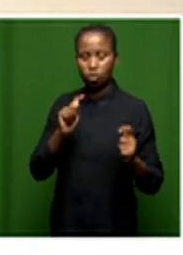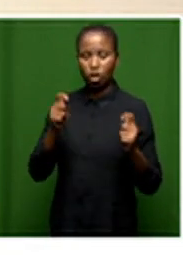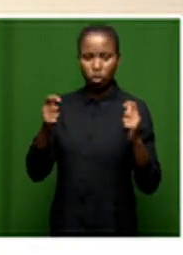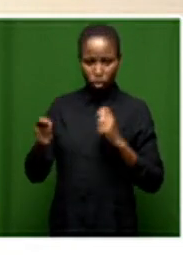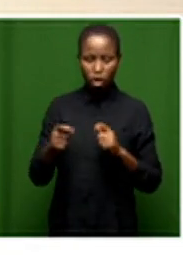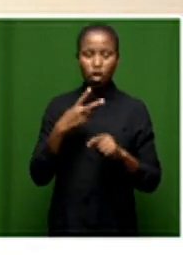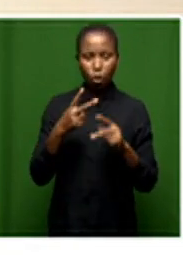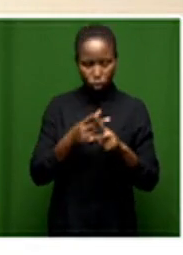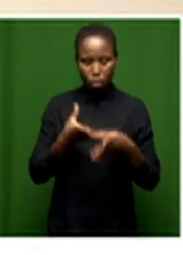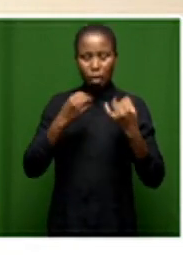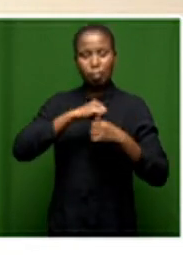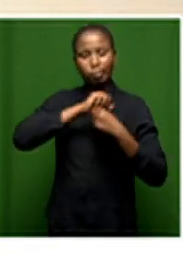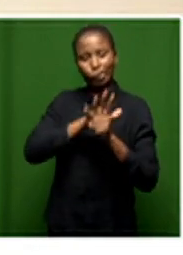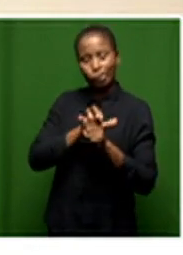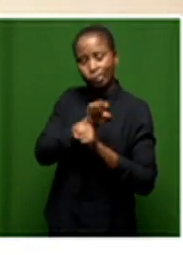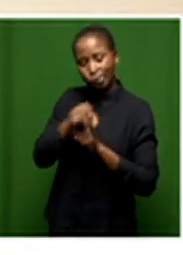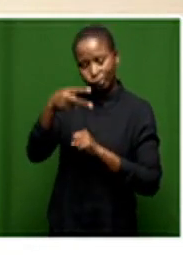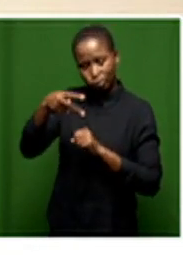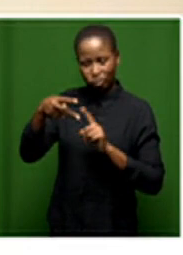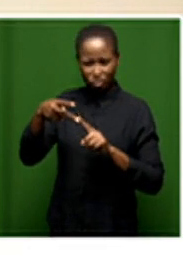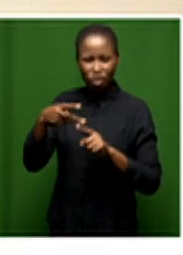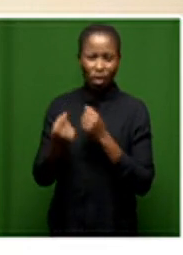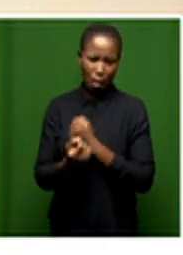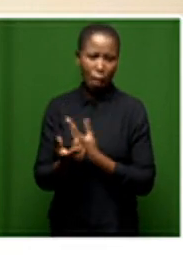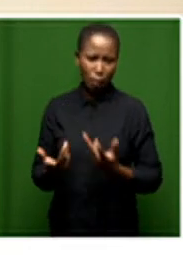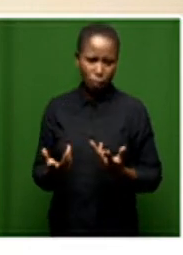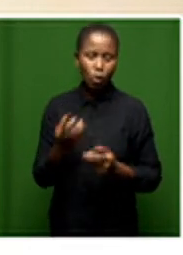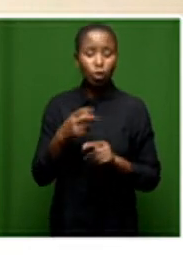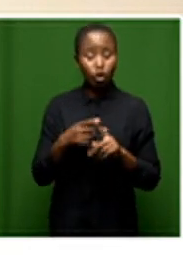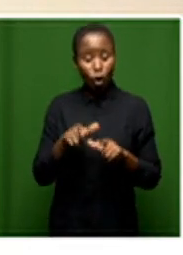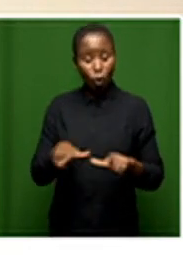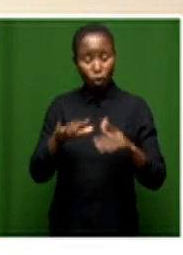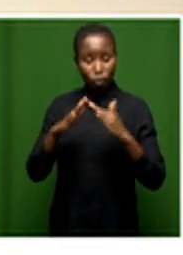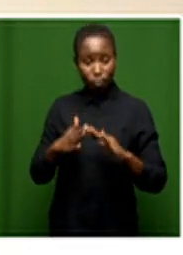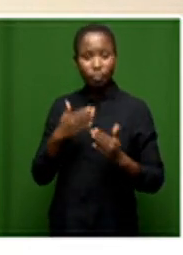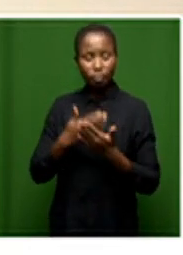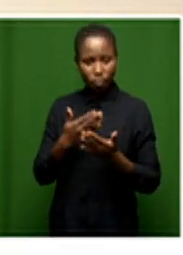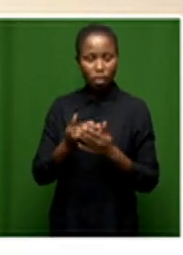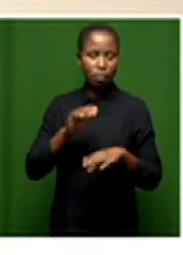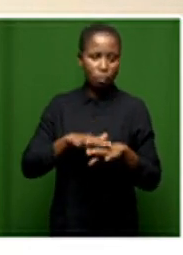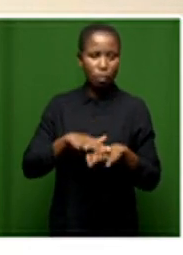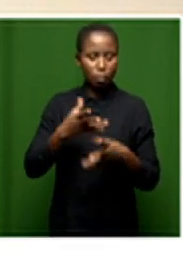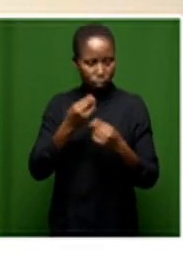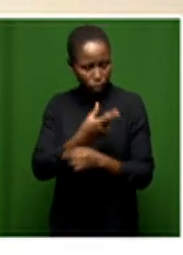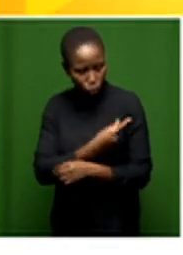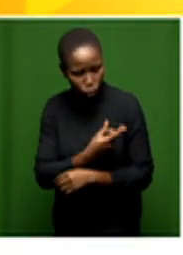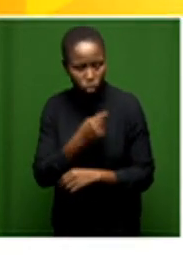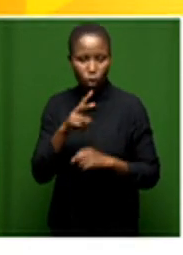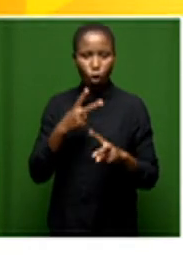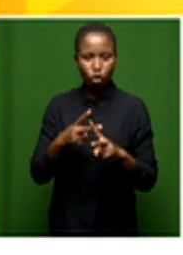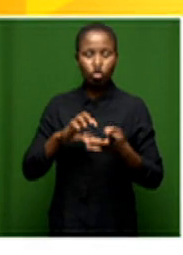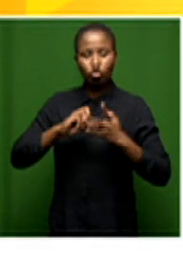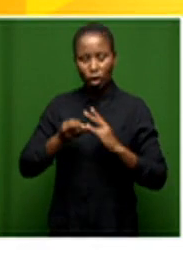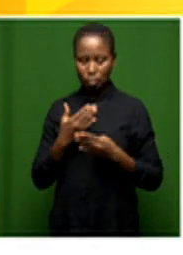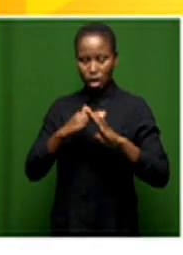new variants to occur. So I think our goal as a global community is to try to get ahead with the vaccines and the preventive measures. Just a quick